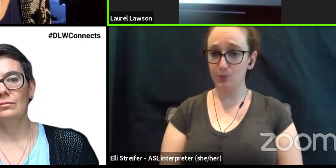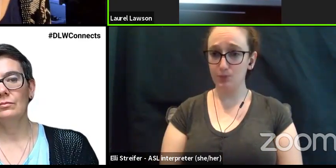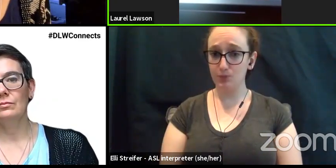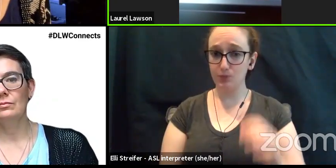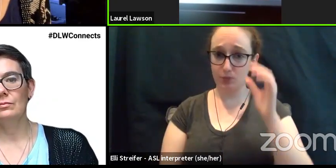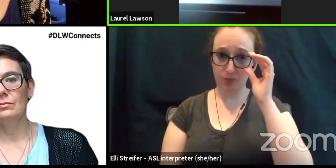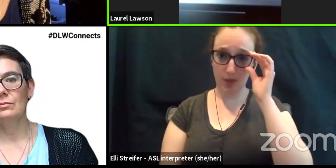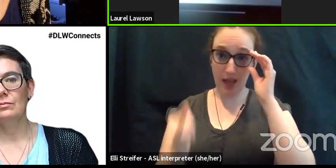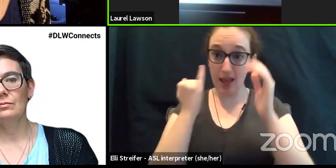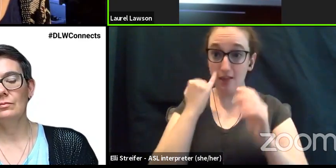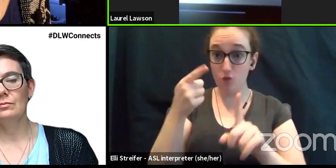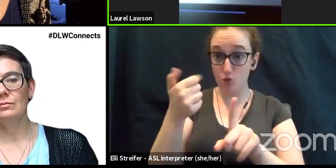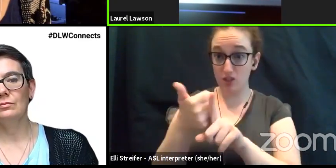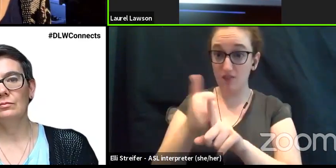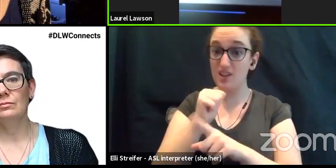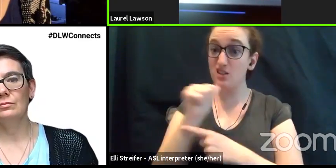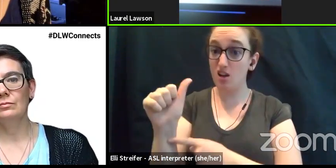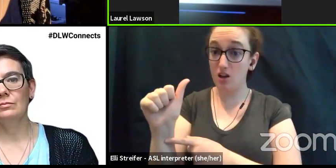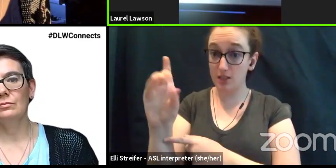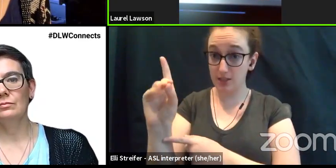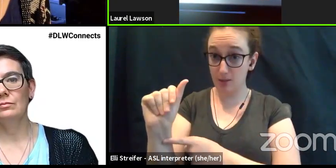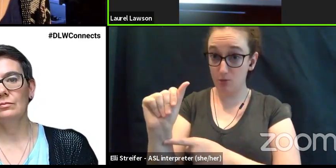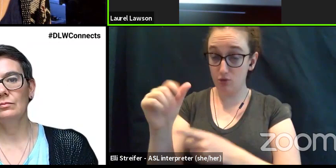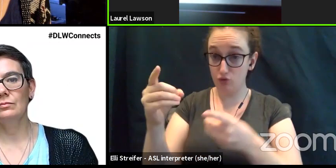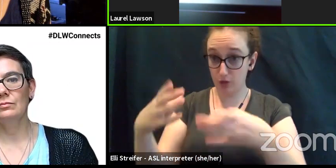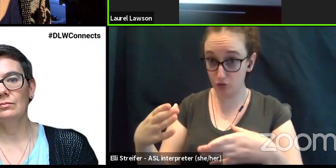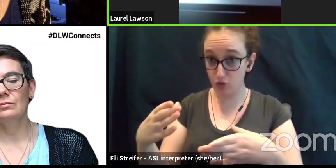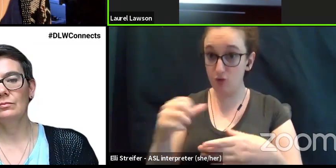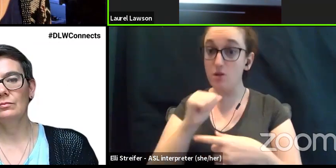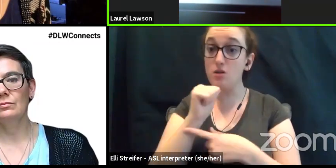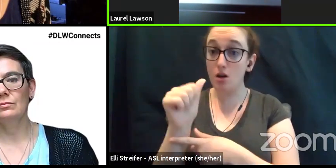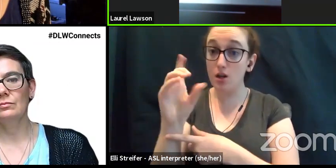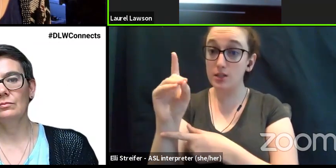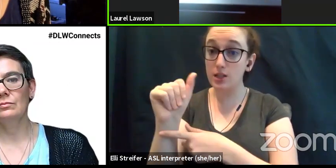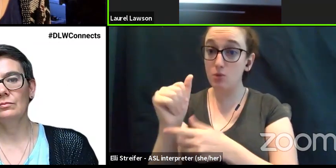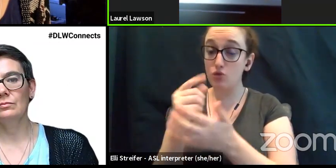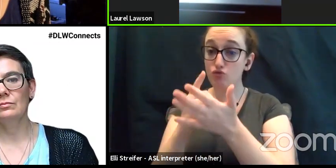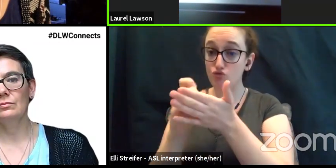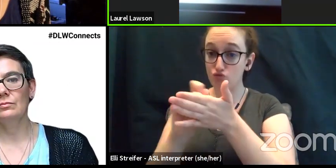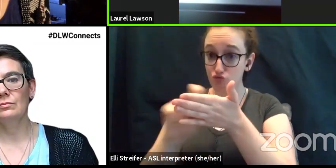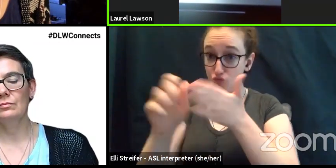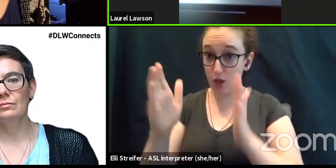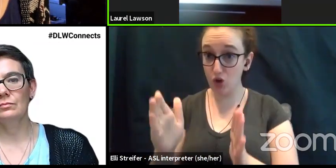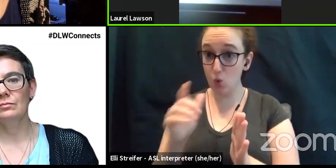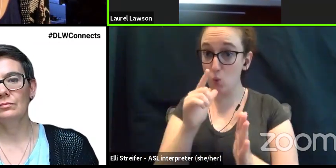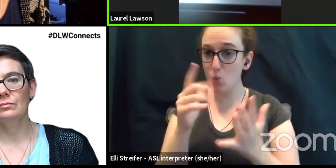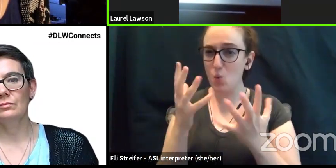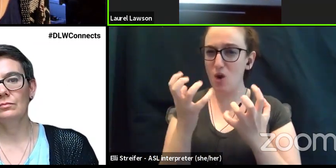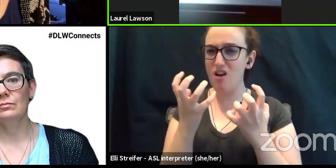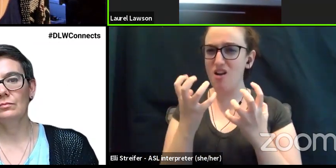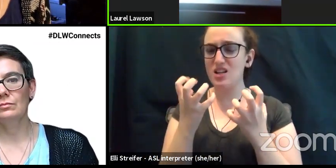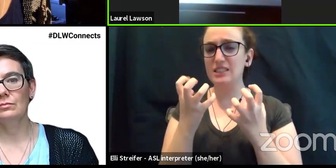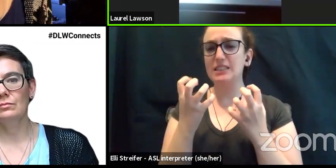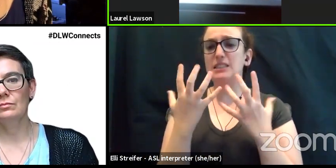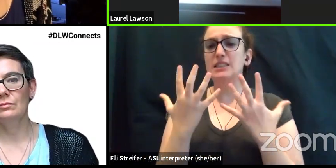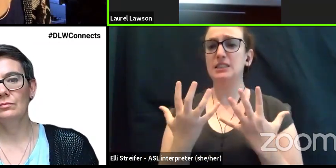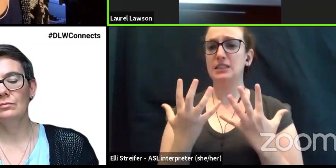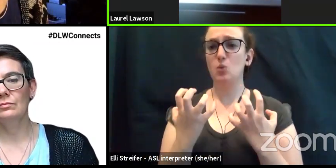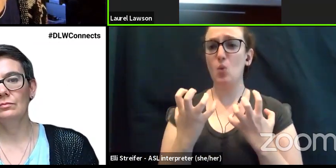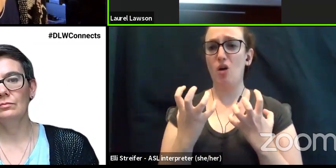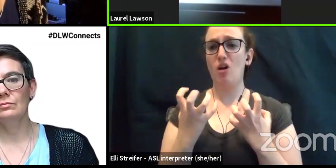a non-disabled director or writer who really has a burning need to tell